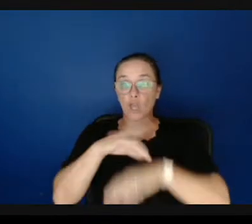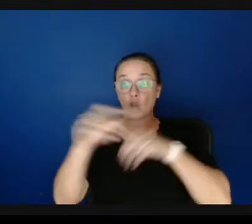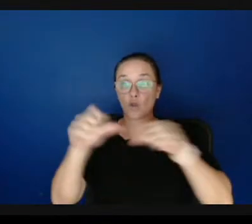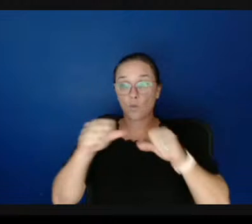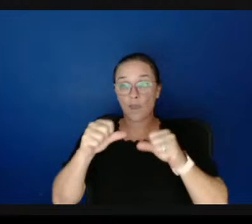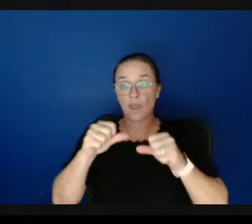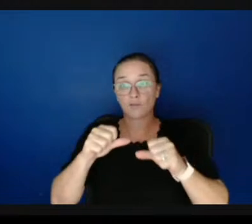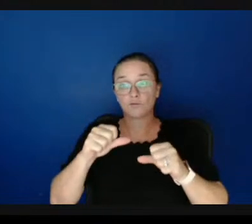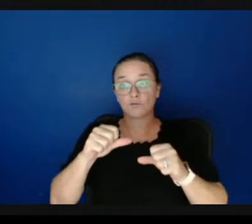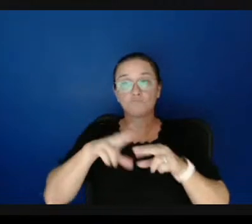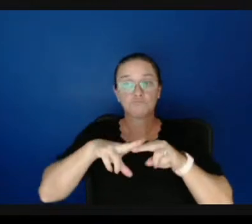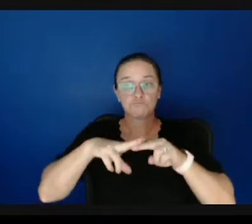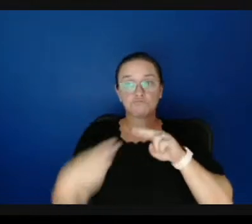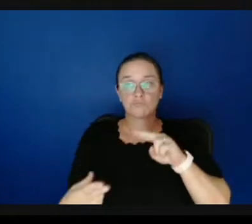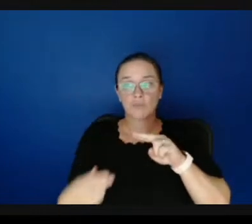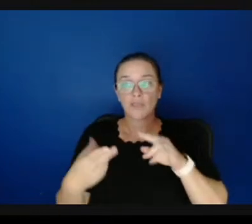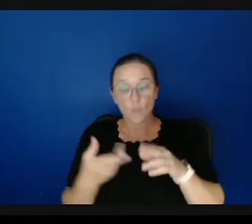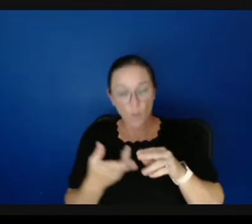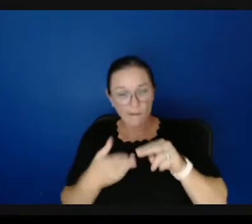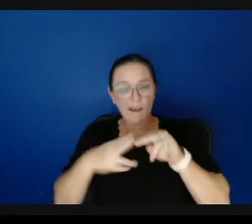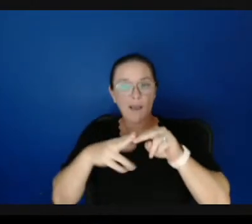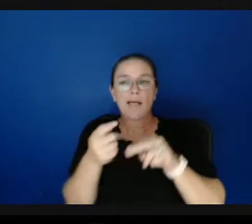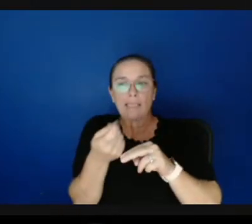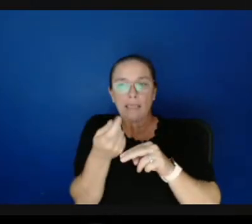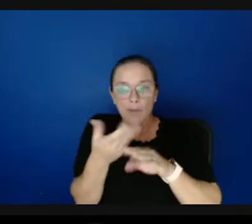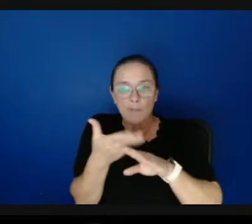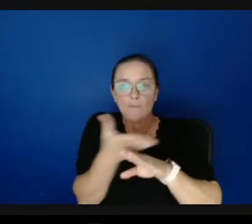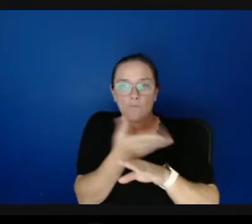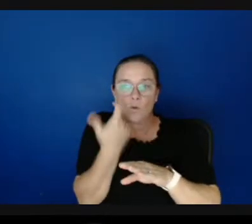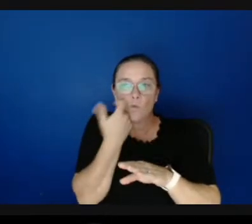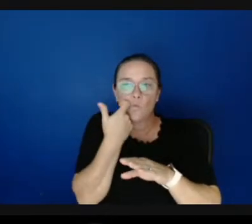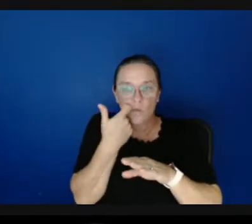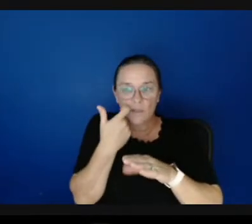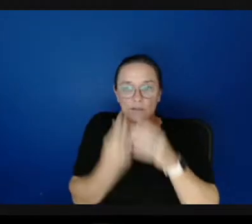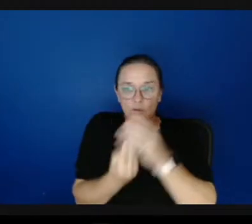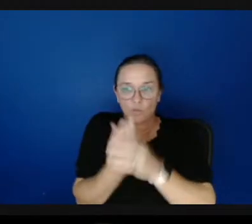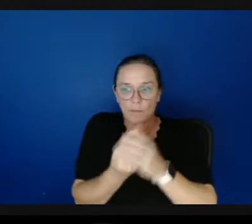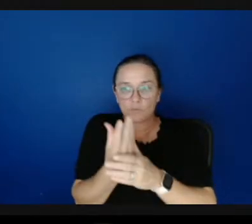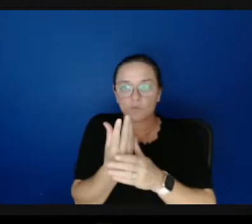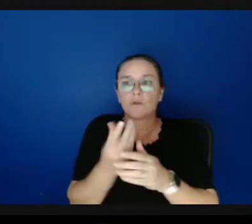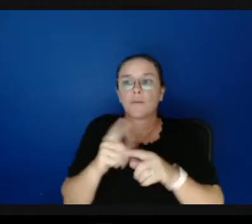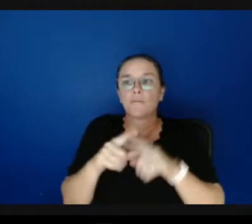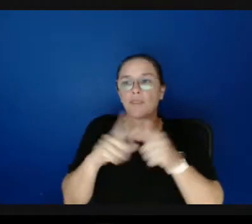They did climb up a little bit before this most recent episode began, but since then have